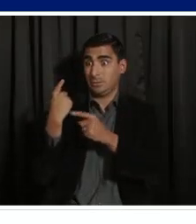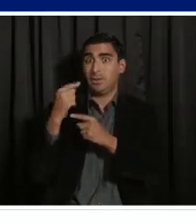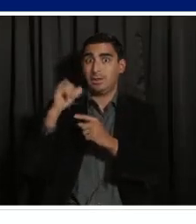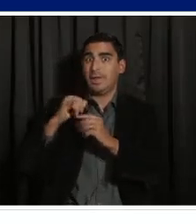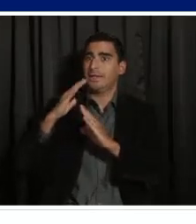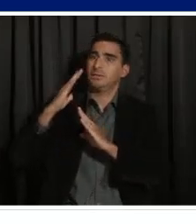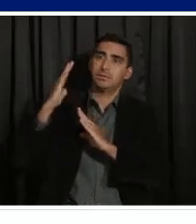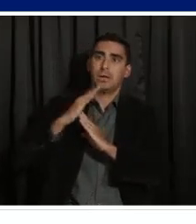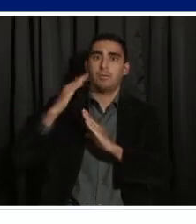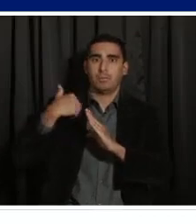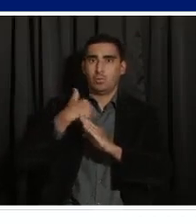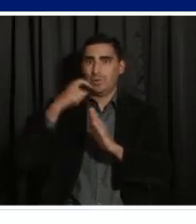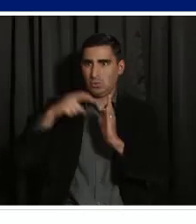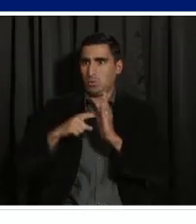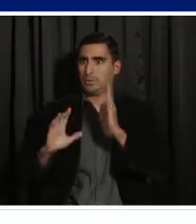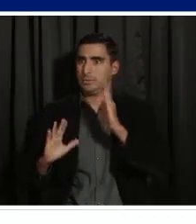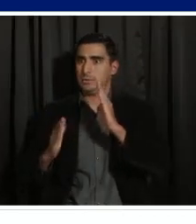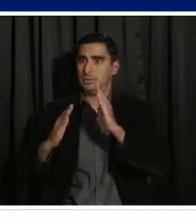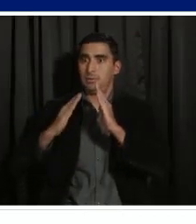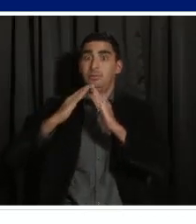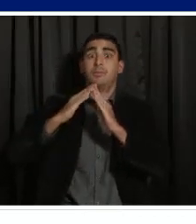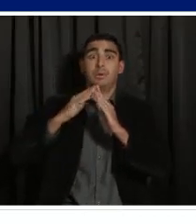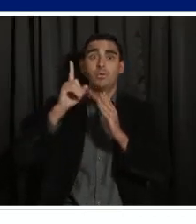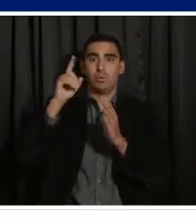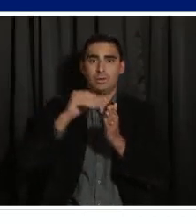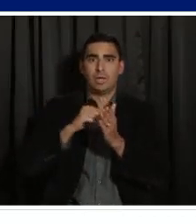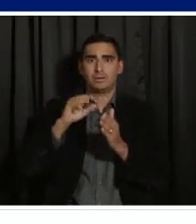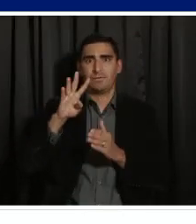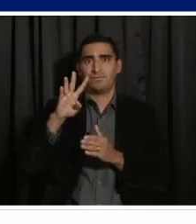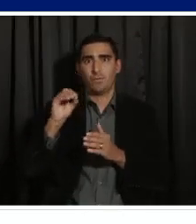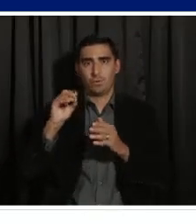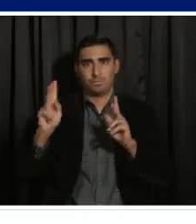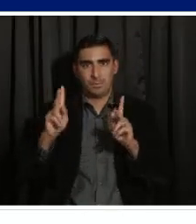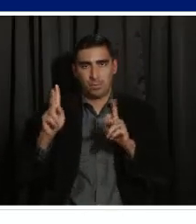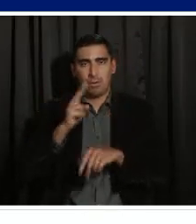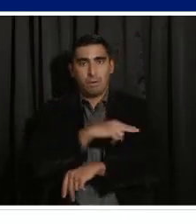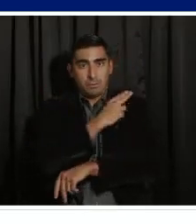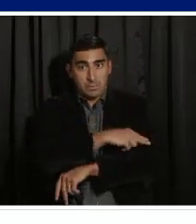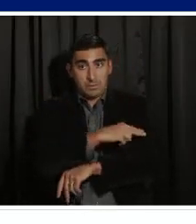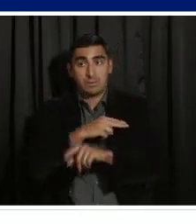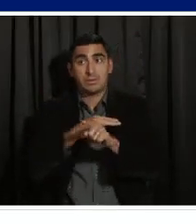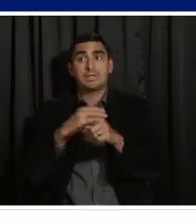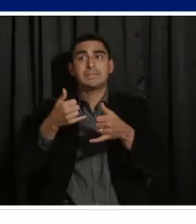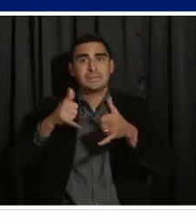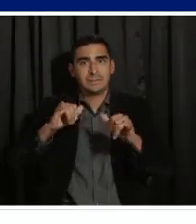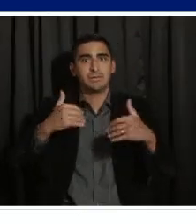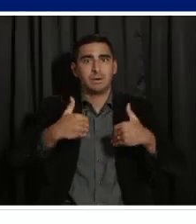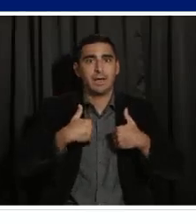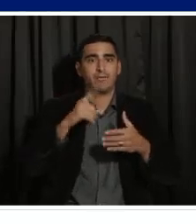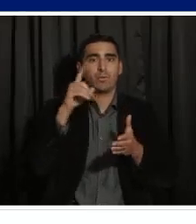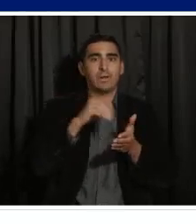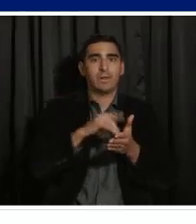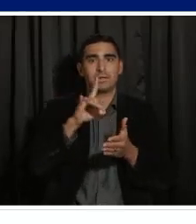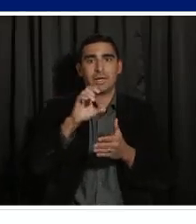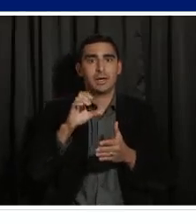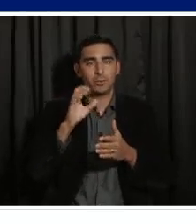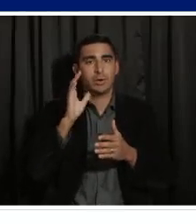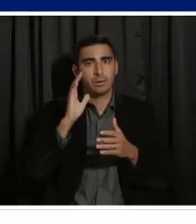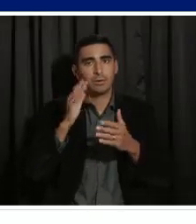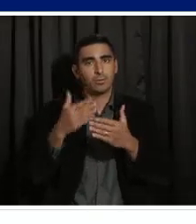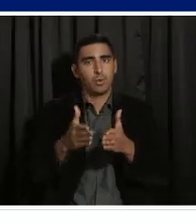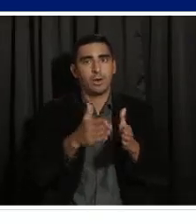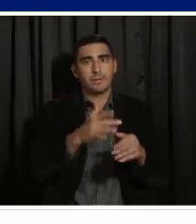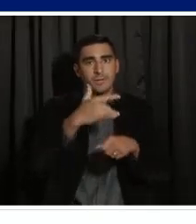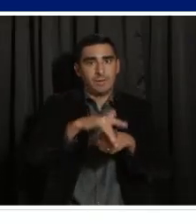is 1,847 people hospitalized, we still had over 1,800 hospital beds remaining in the state